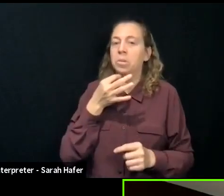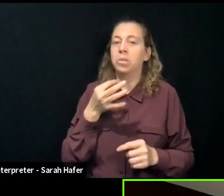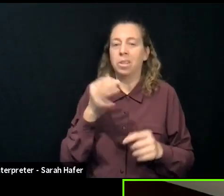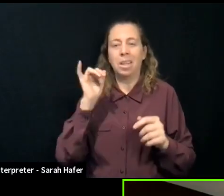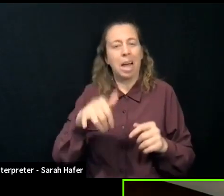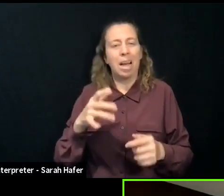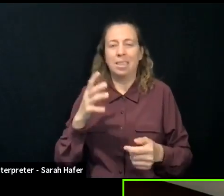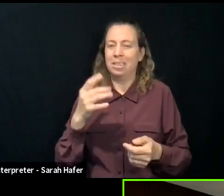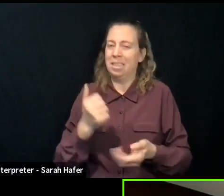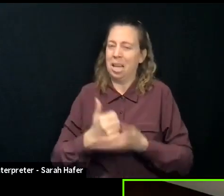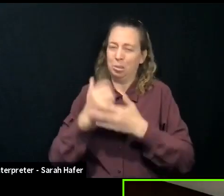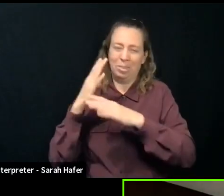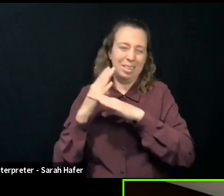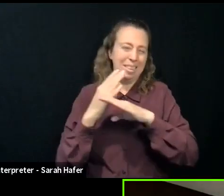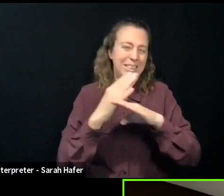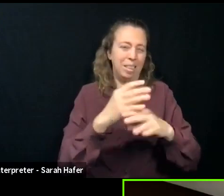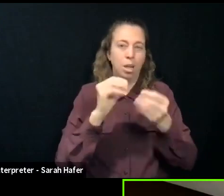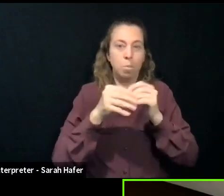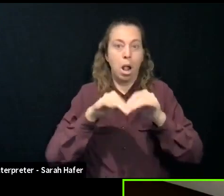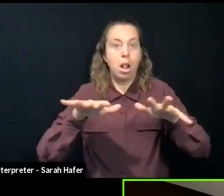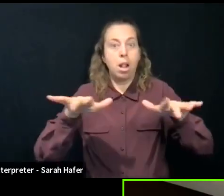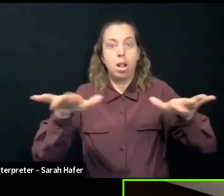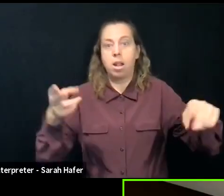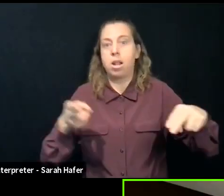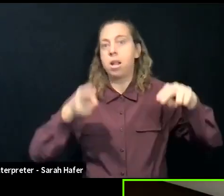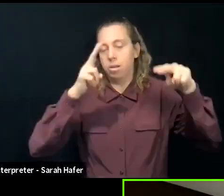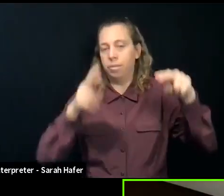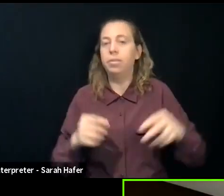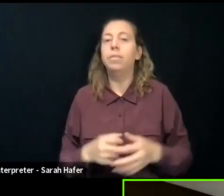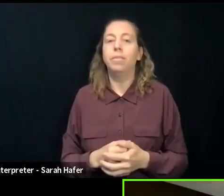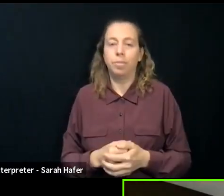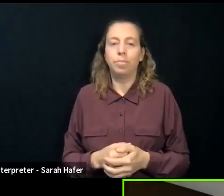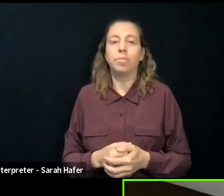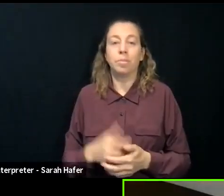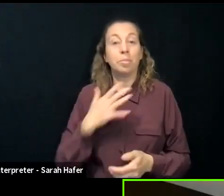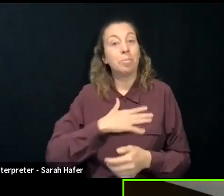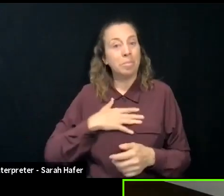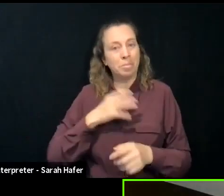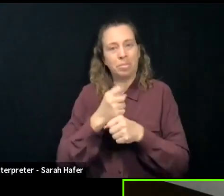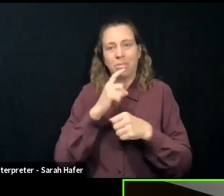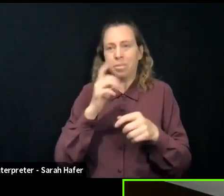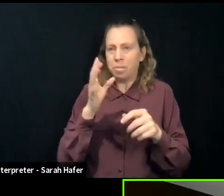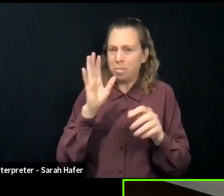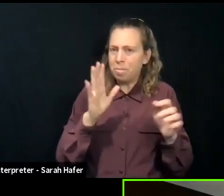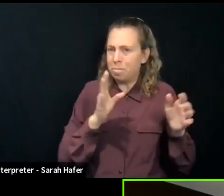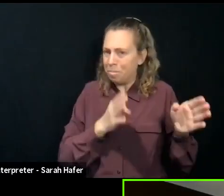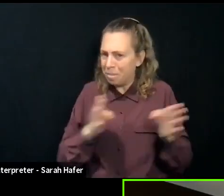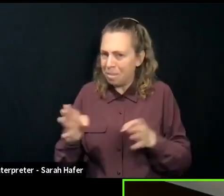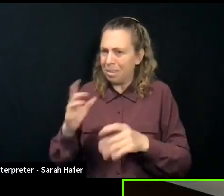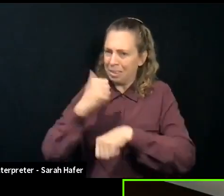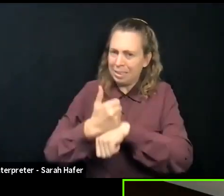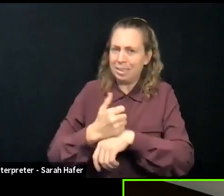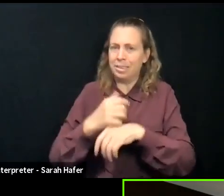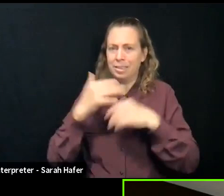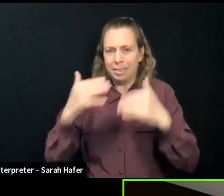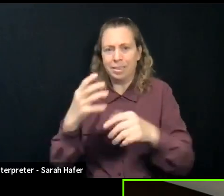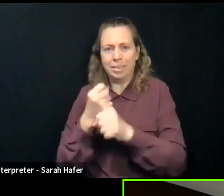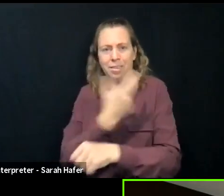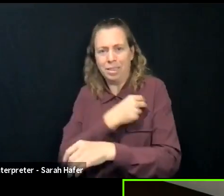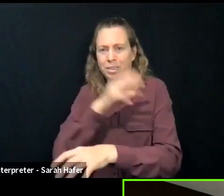for all in Oregon. So please make your plan to get vaccinated. You can register through Get